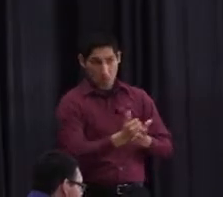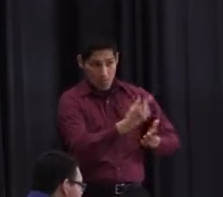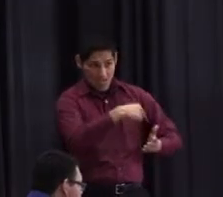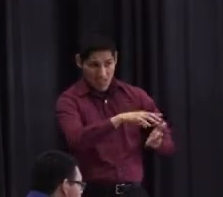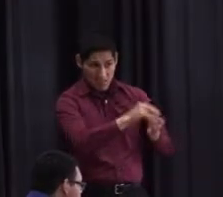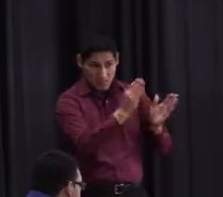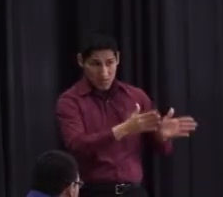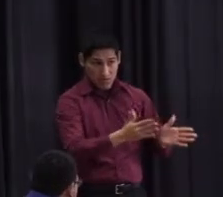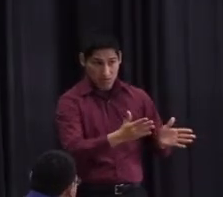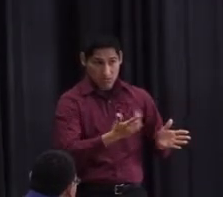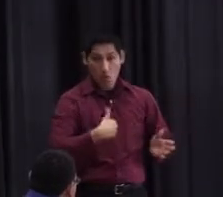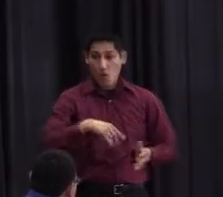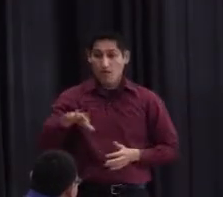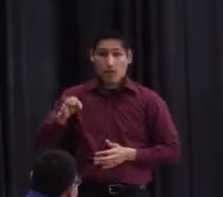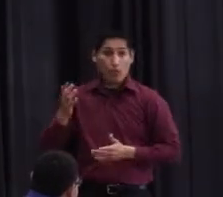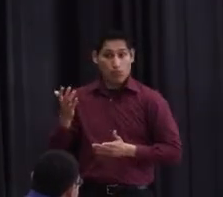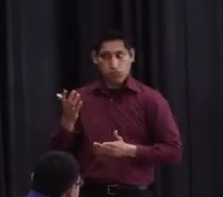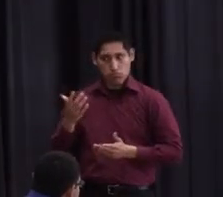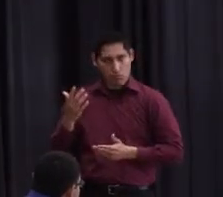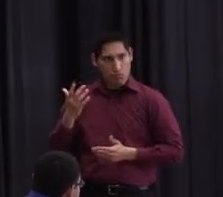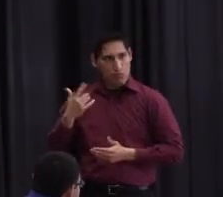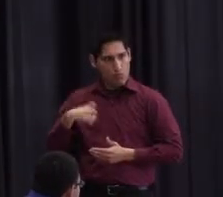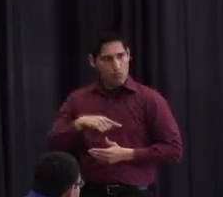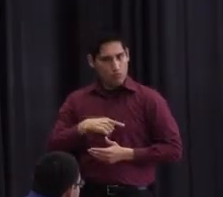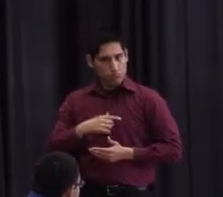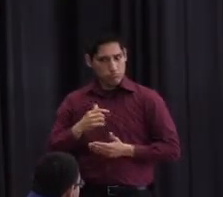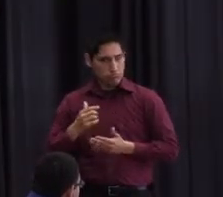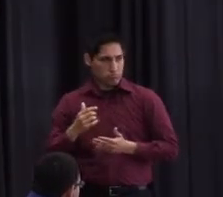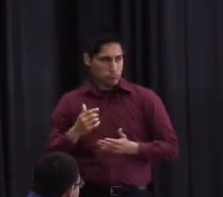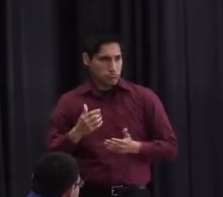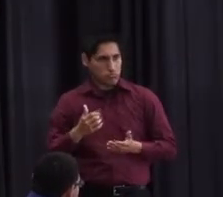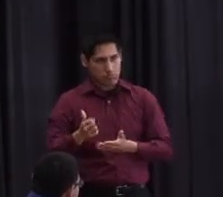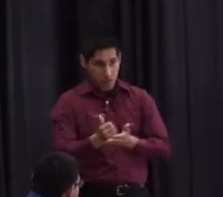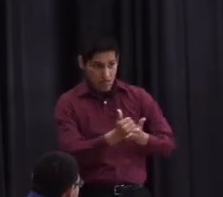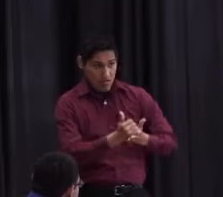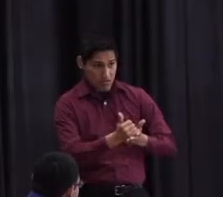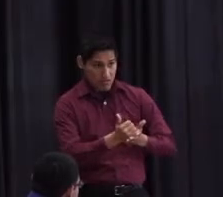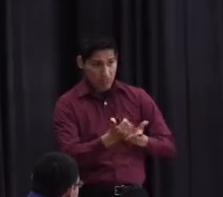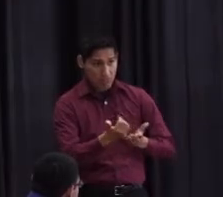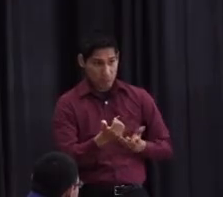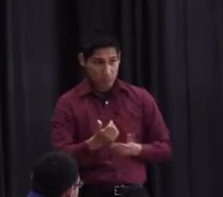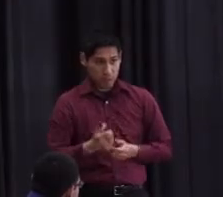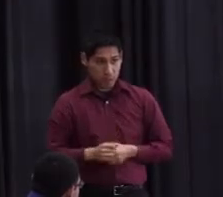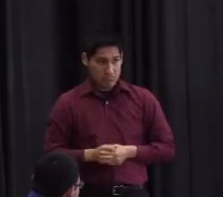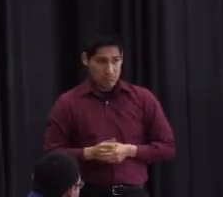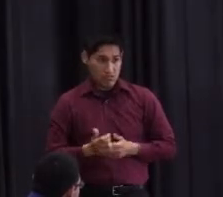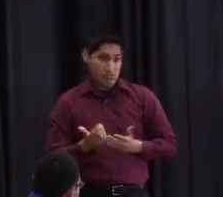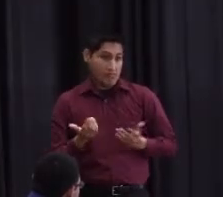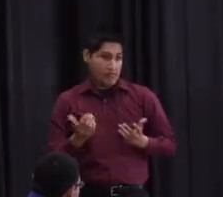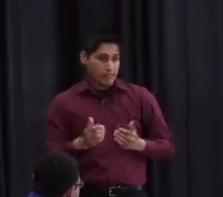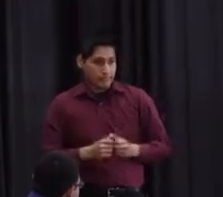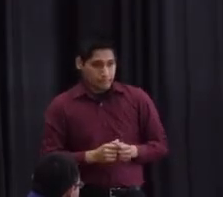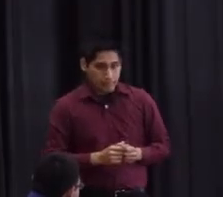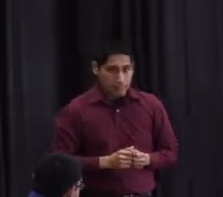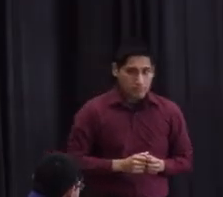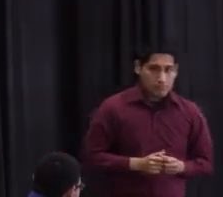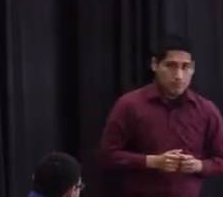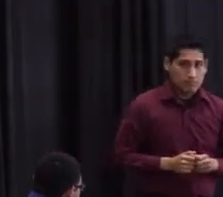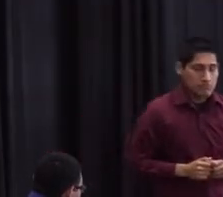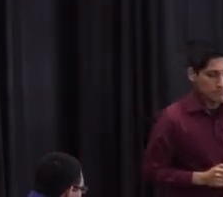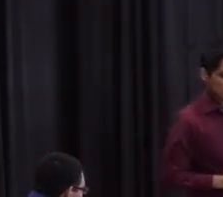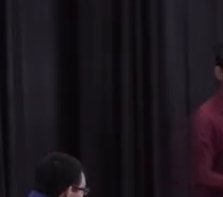our students. We had no higher retention, and we had equivalent grades between the